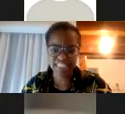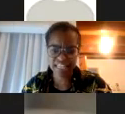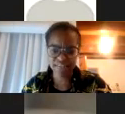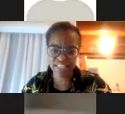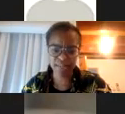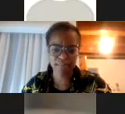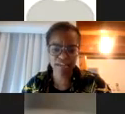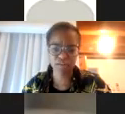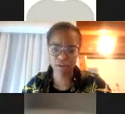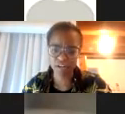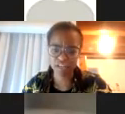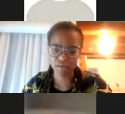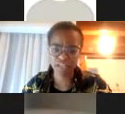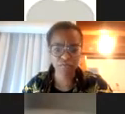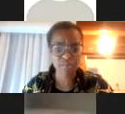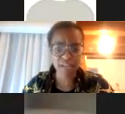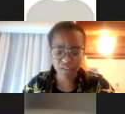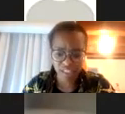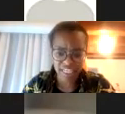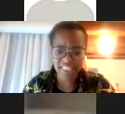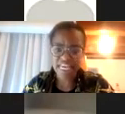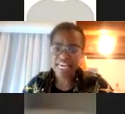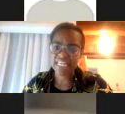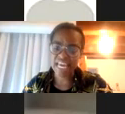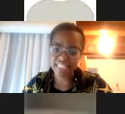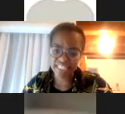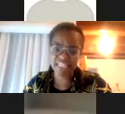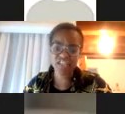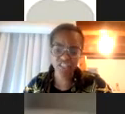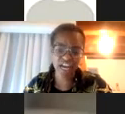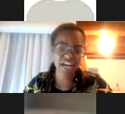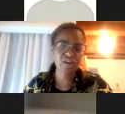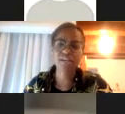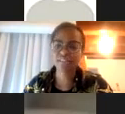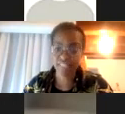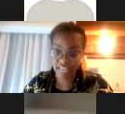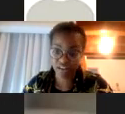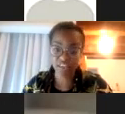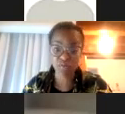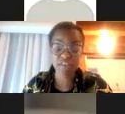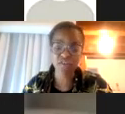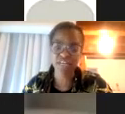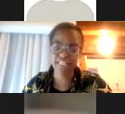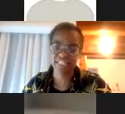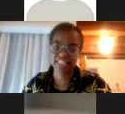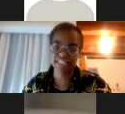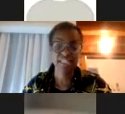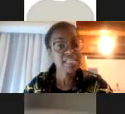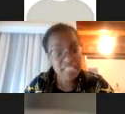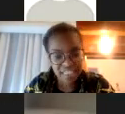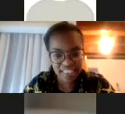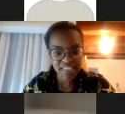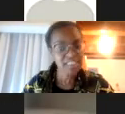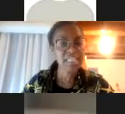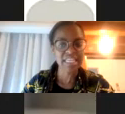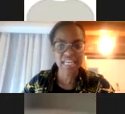early 1970s, the Black Panther Party created free medical clinics in Kansas City, Chicago, and Seattle, and throughout the United States. And